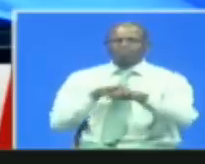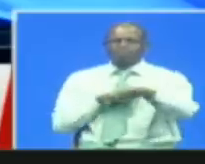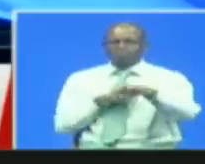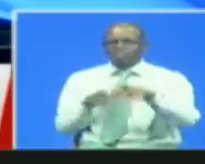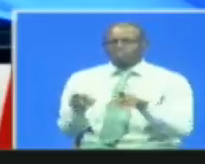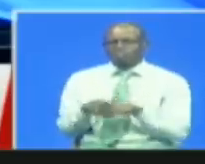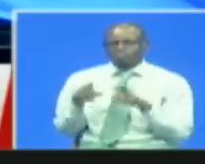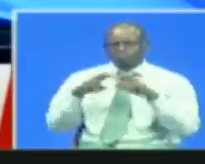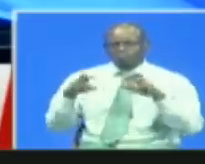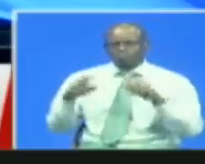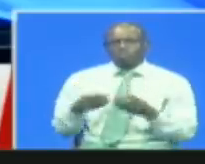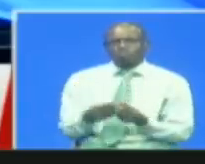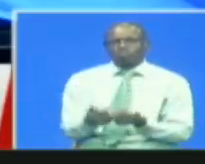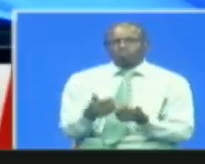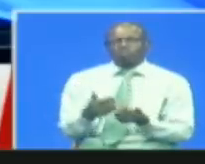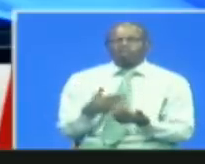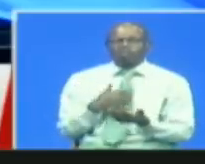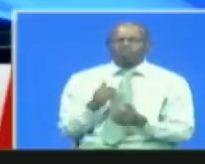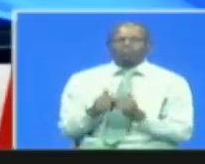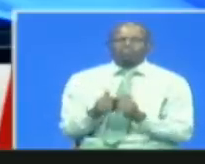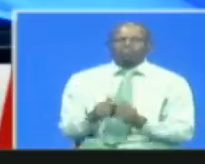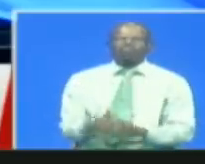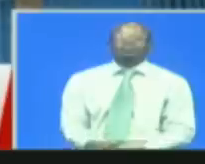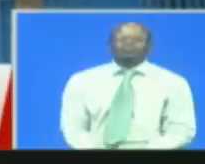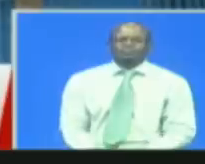solutions. Alex Mwangi was there and found this report.